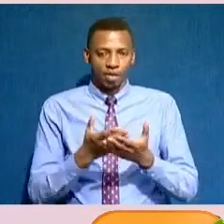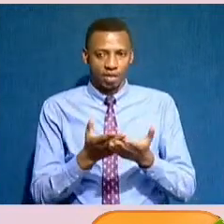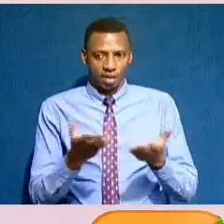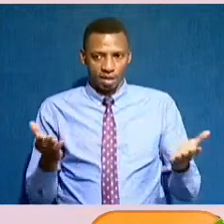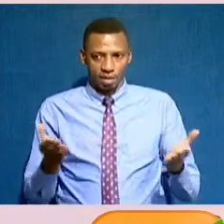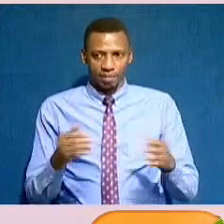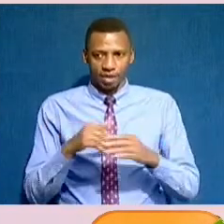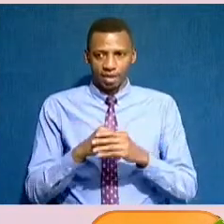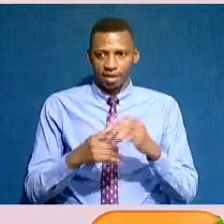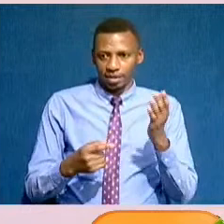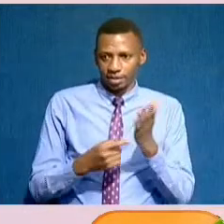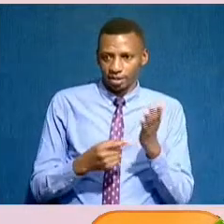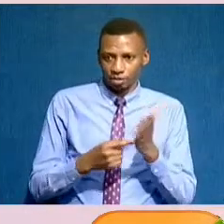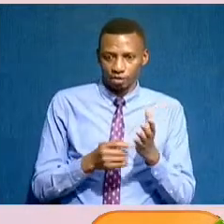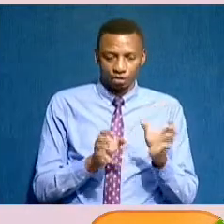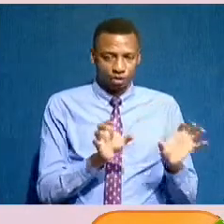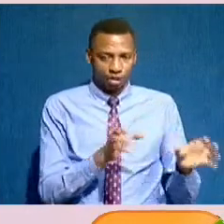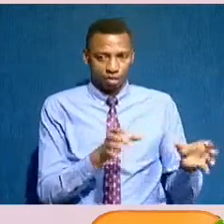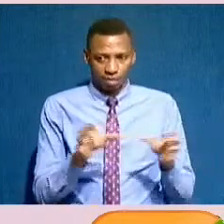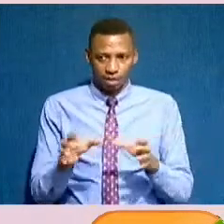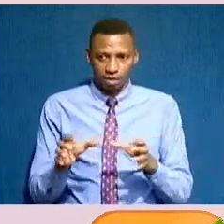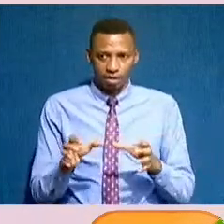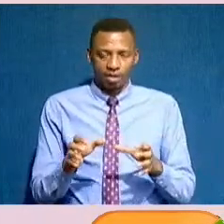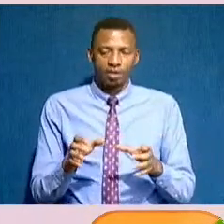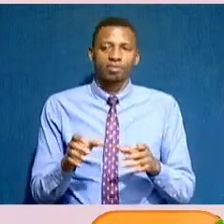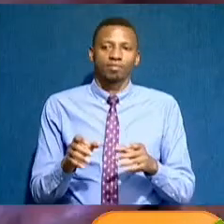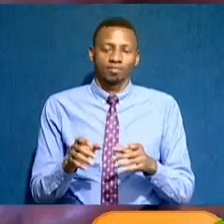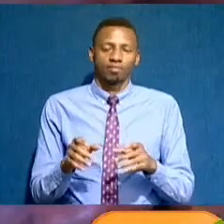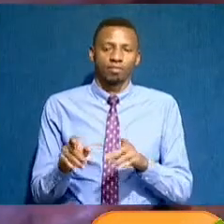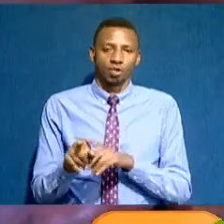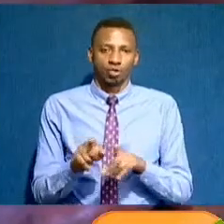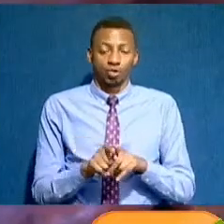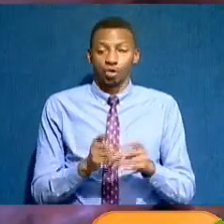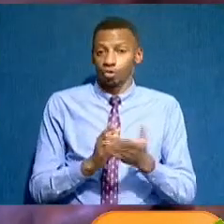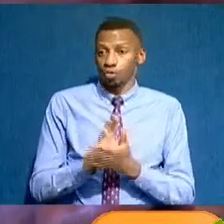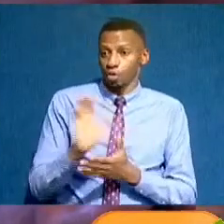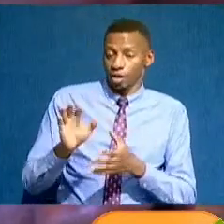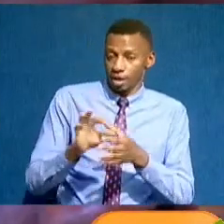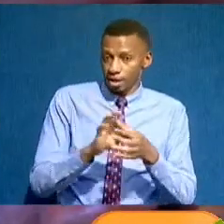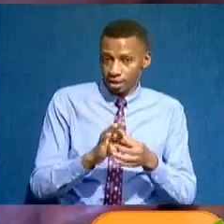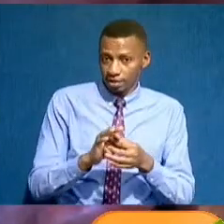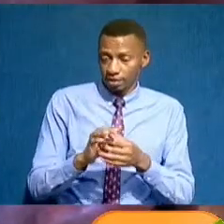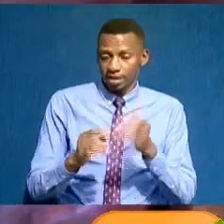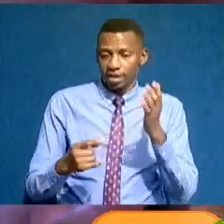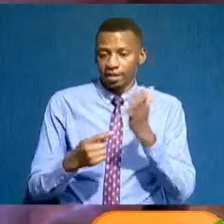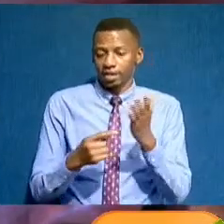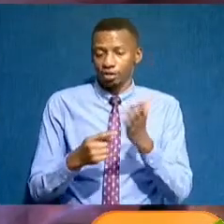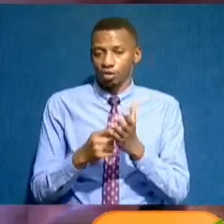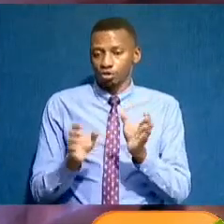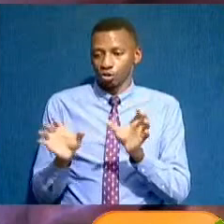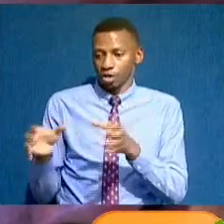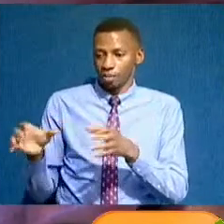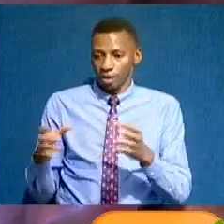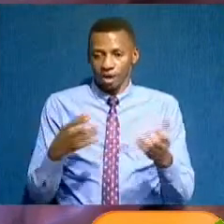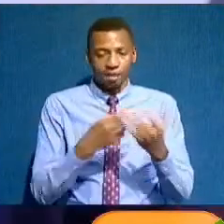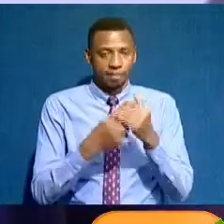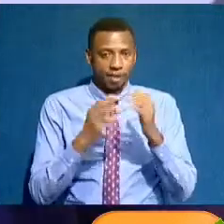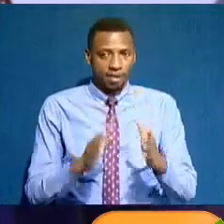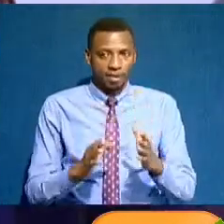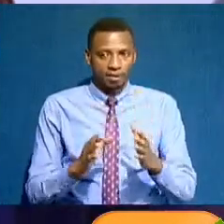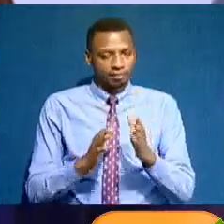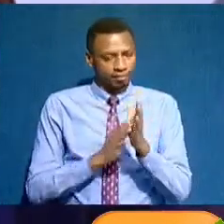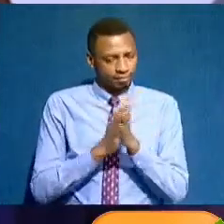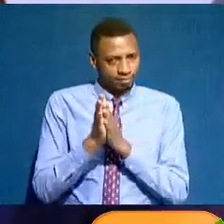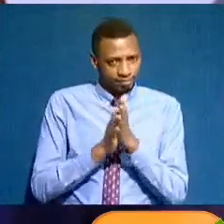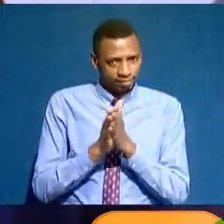technology companies, but really we are able to build a whole ecosystem. Through the alliance, the technology firm and partners are optimistic that they will be able